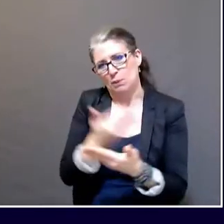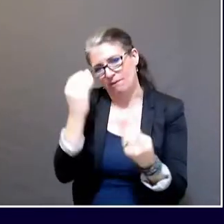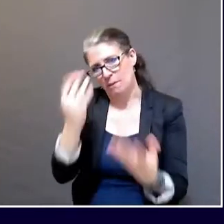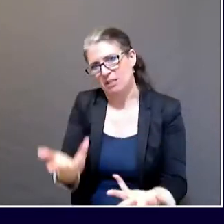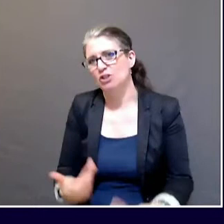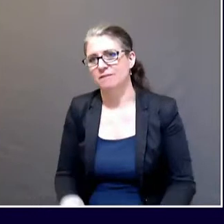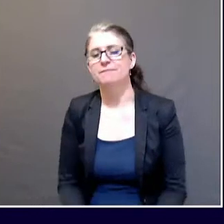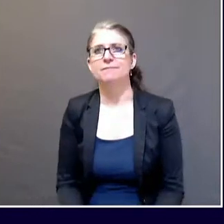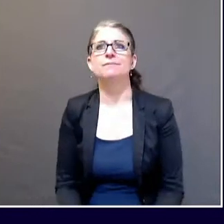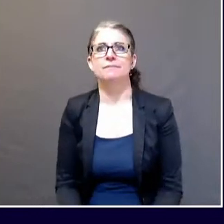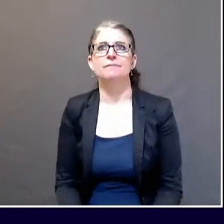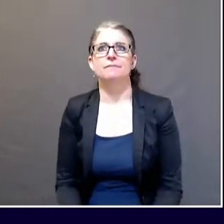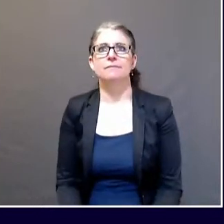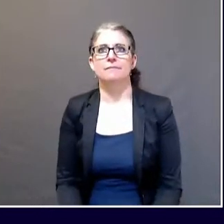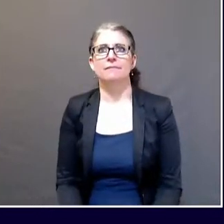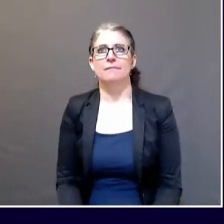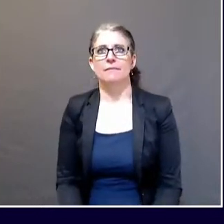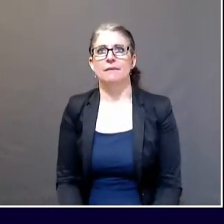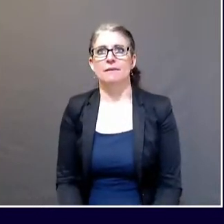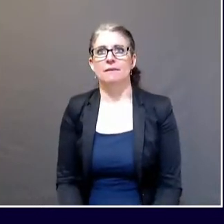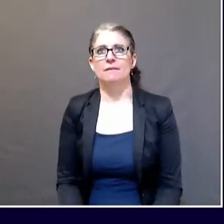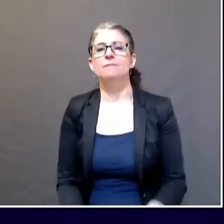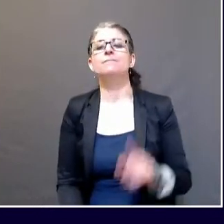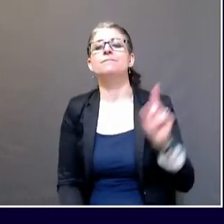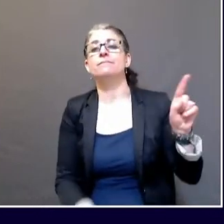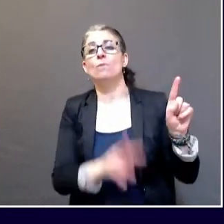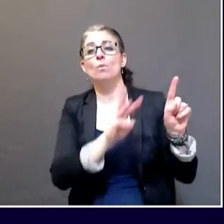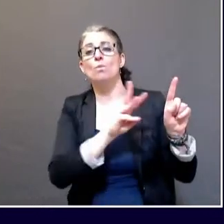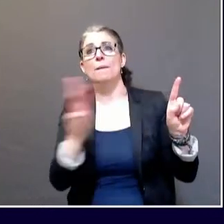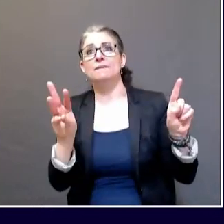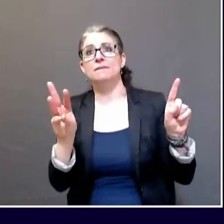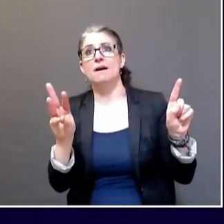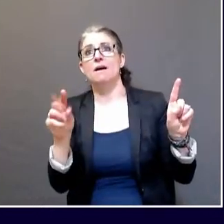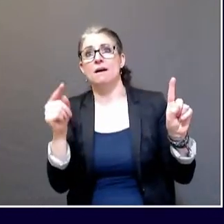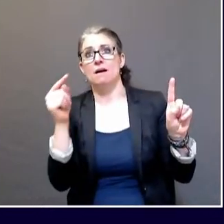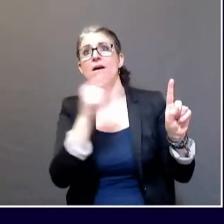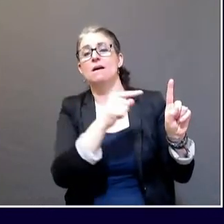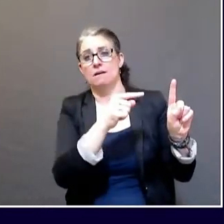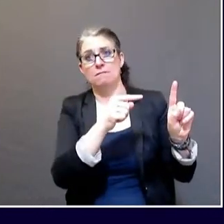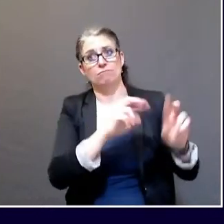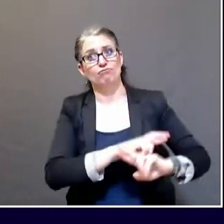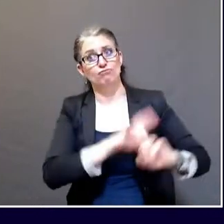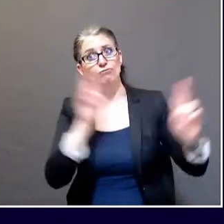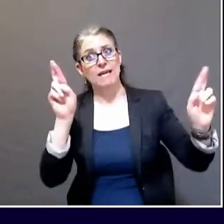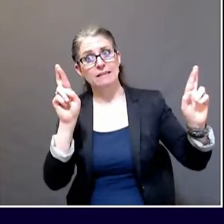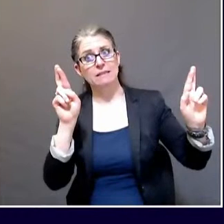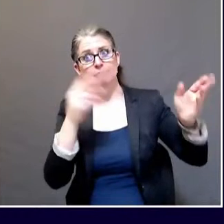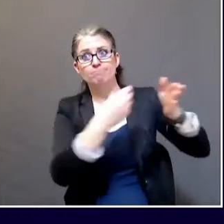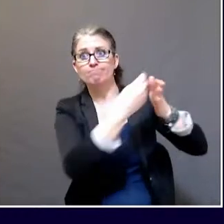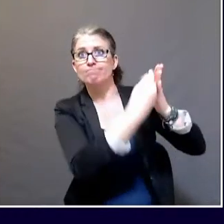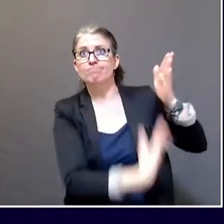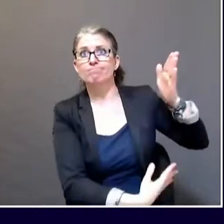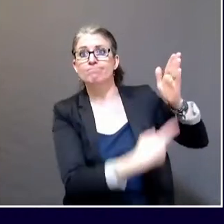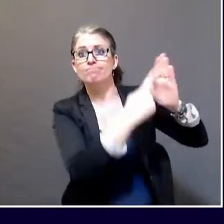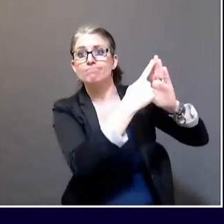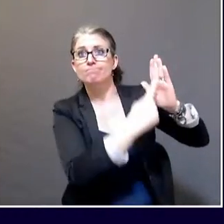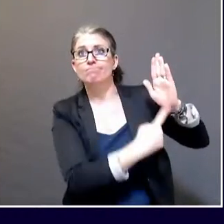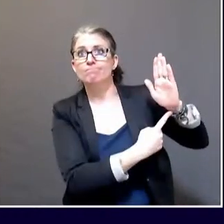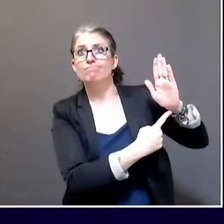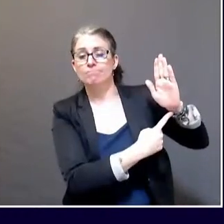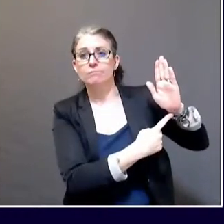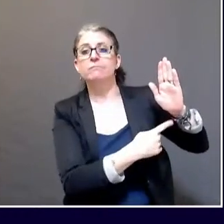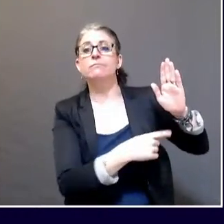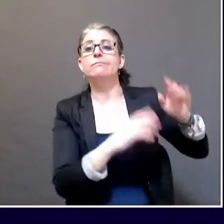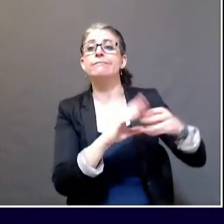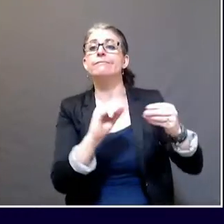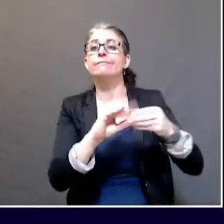their patients that are 70 or older by phone, or how does that work? Will people who have internet access